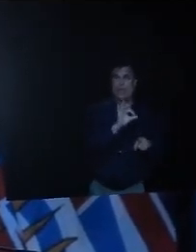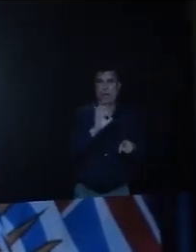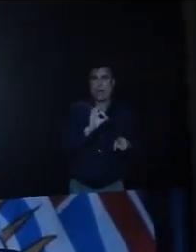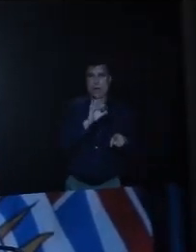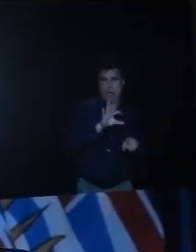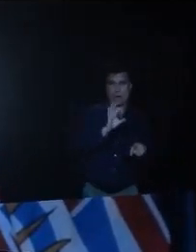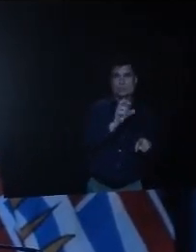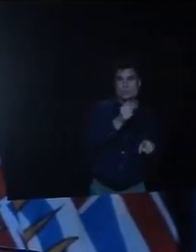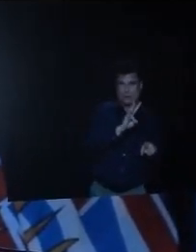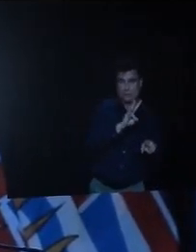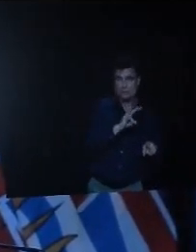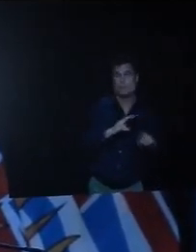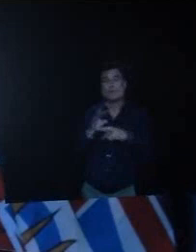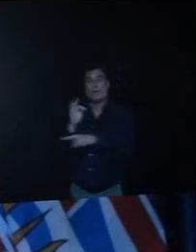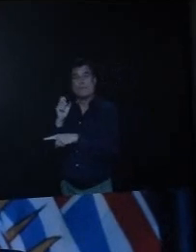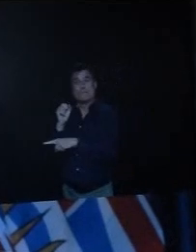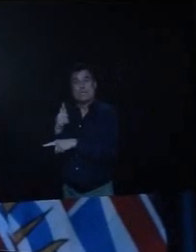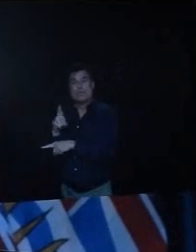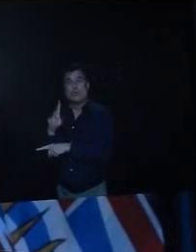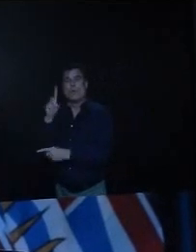Look how she's acting. Vancouver Coastal reacting.